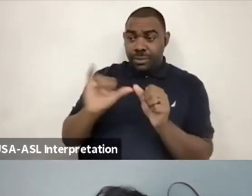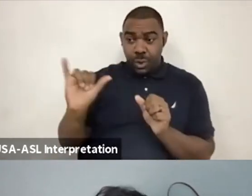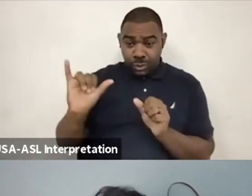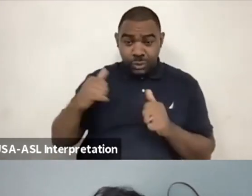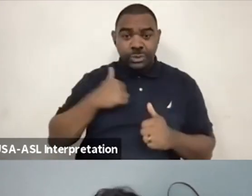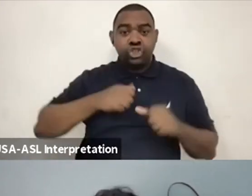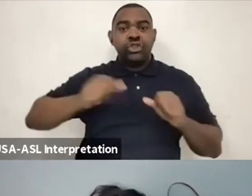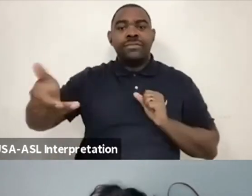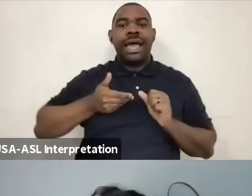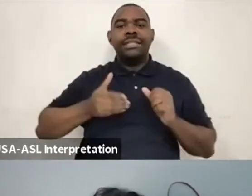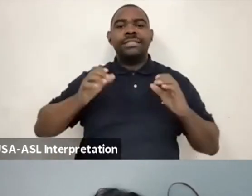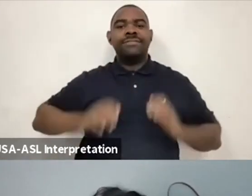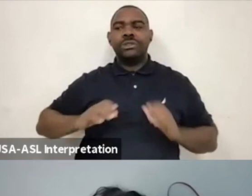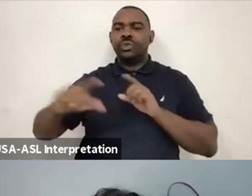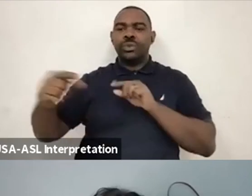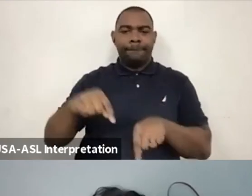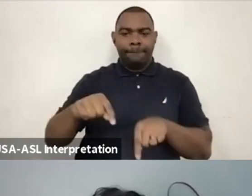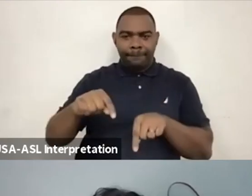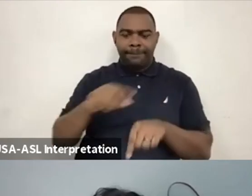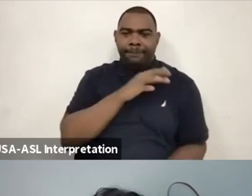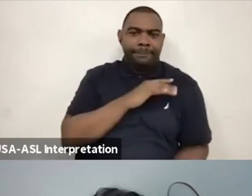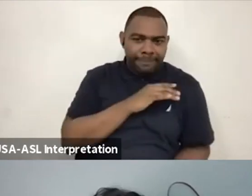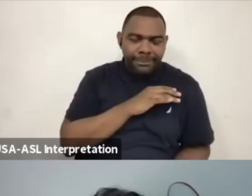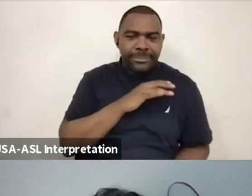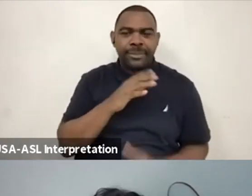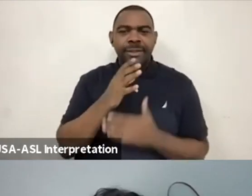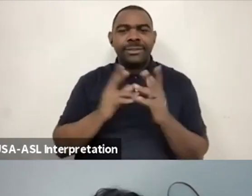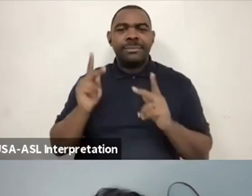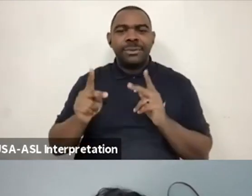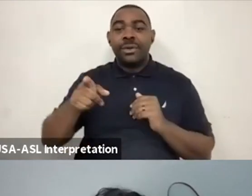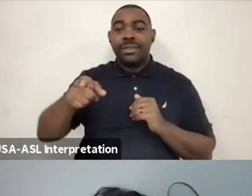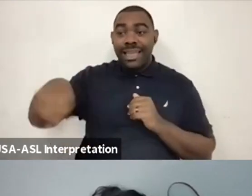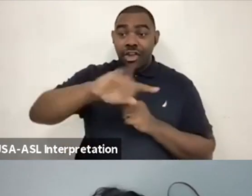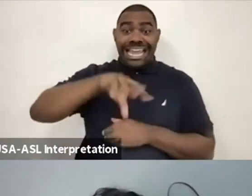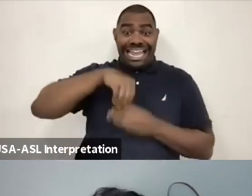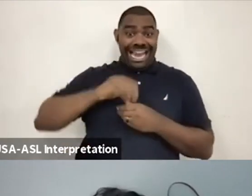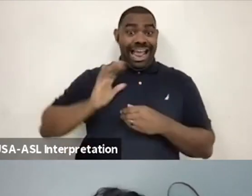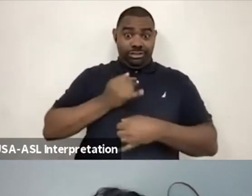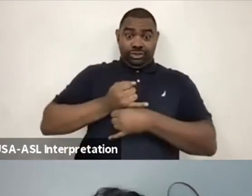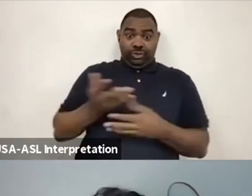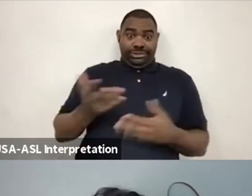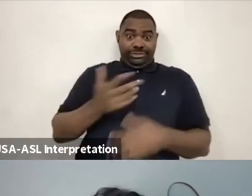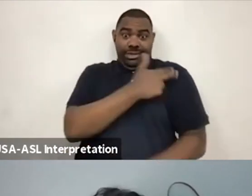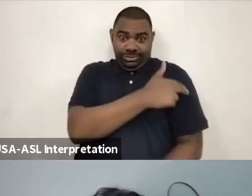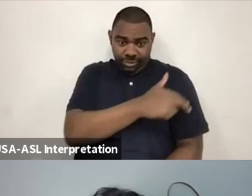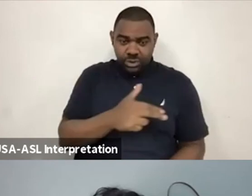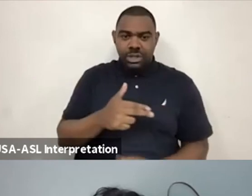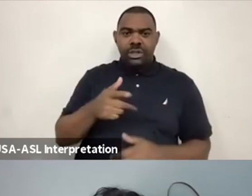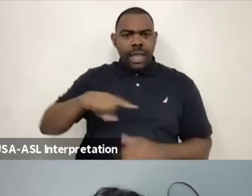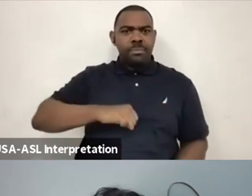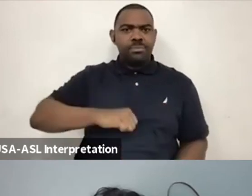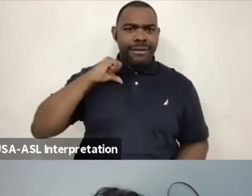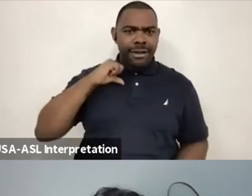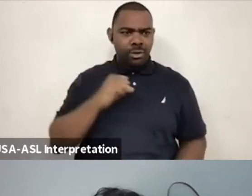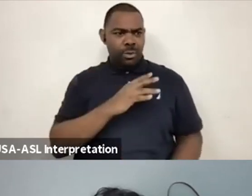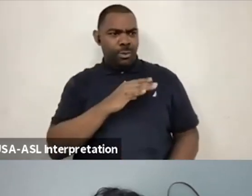the civilian community, and even folks within our institution, who everybody was proud of the work